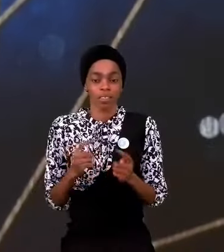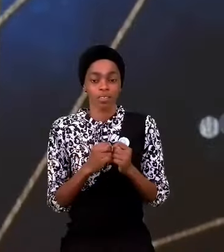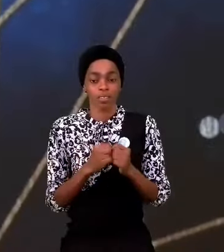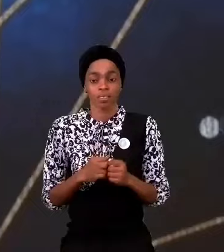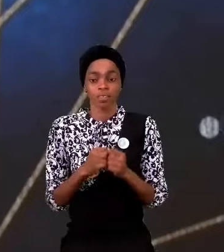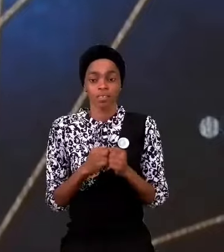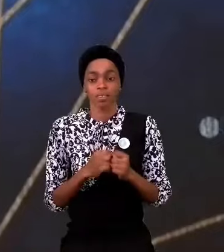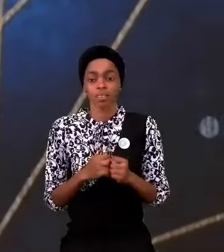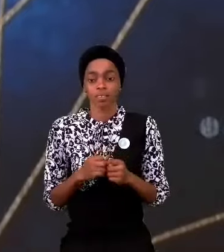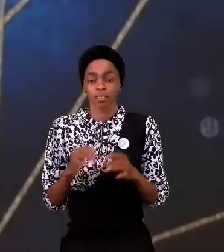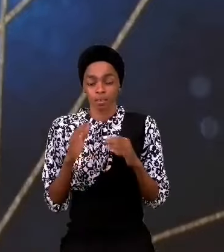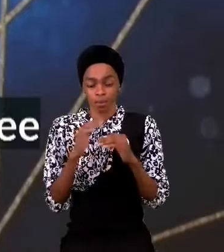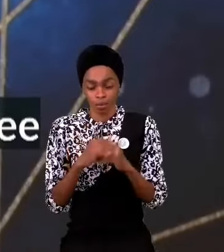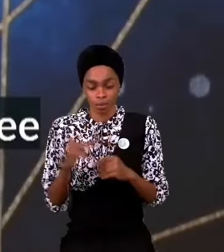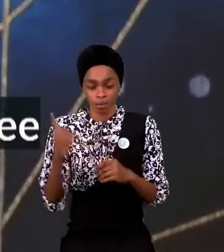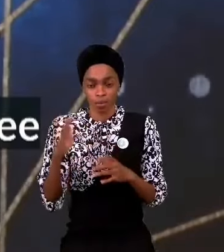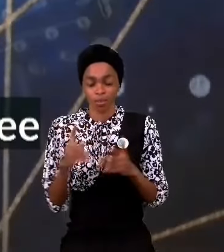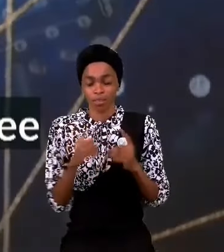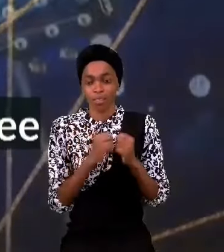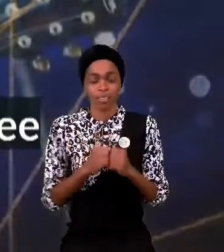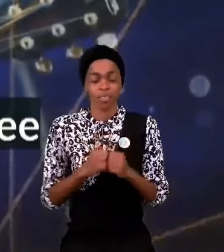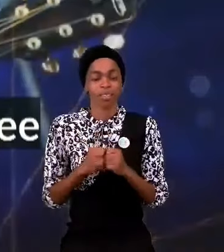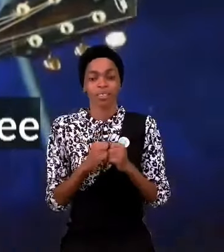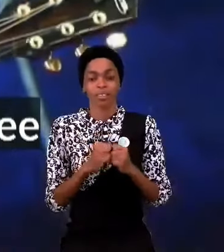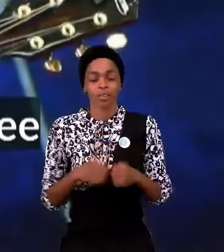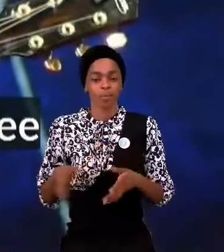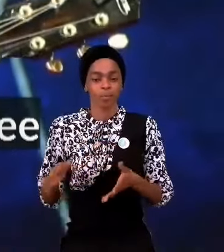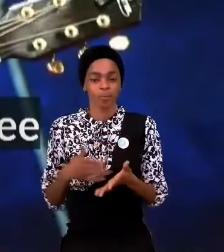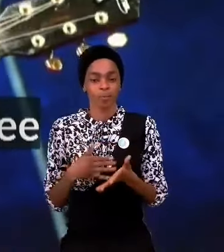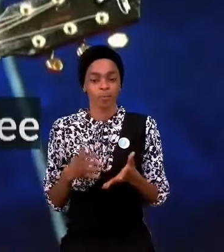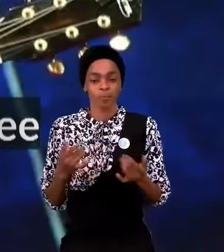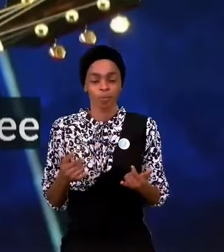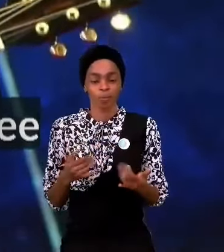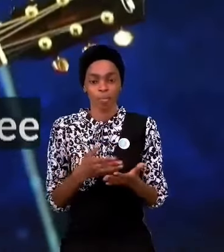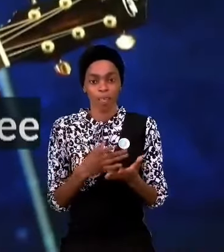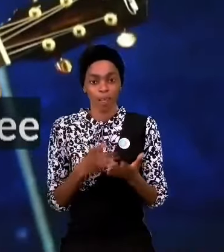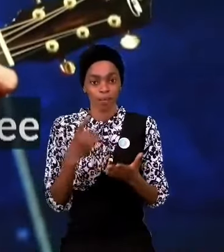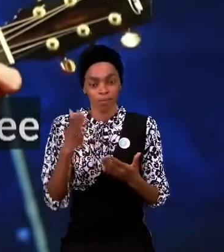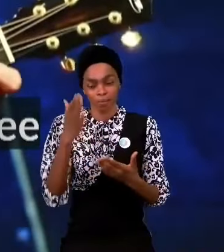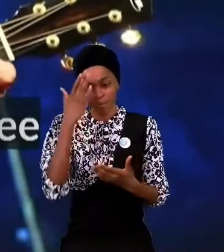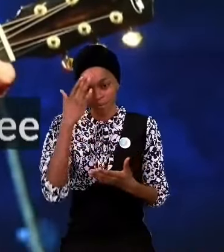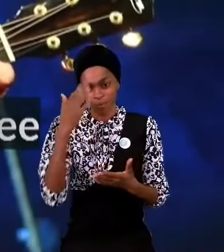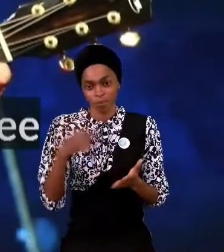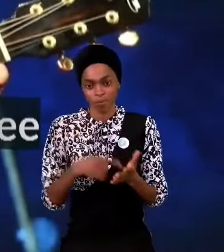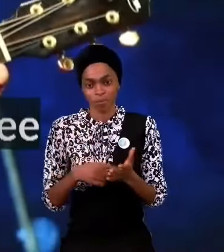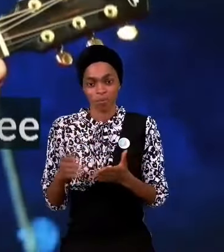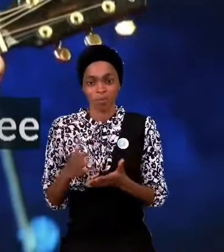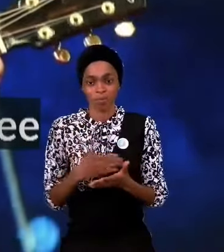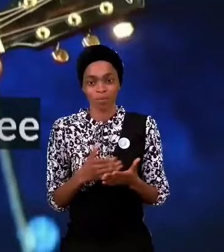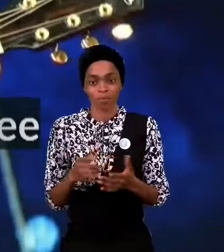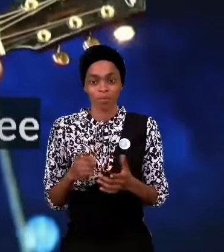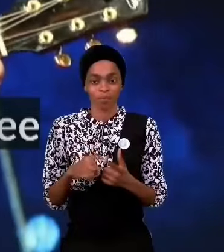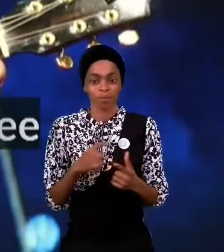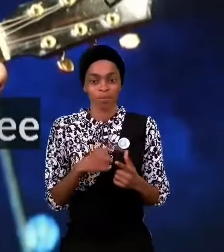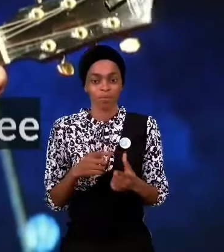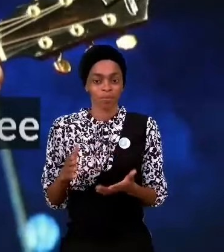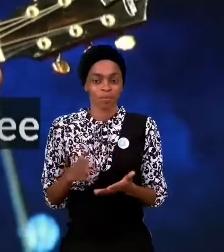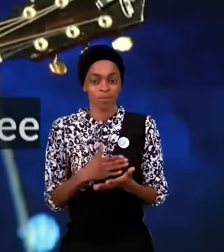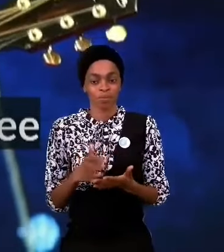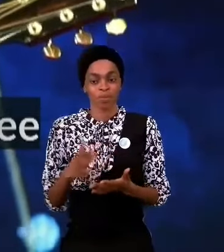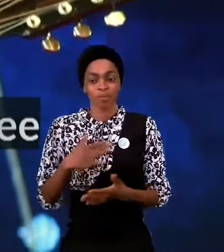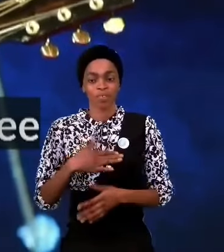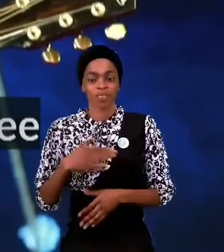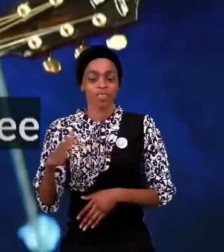Then sings my soul, my Savior